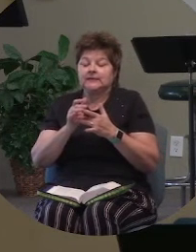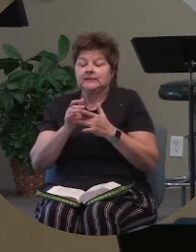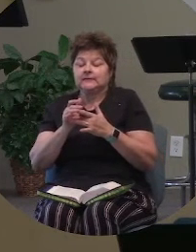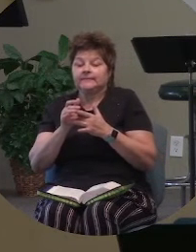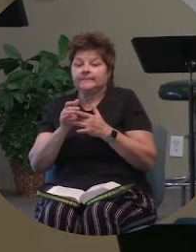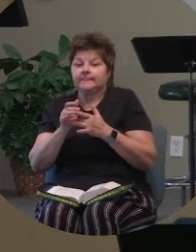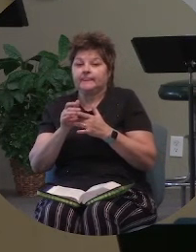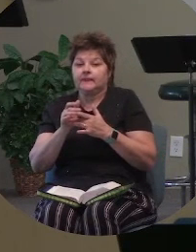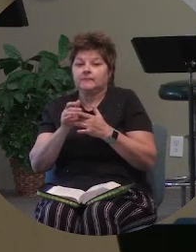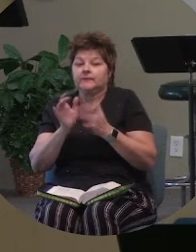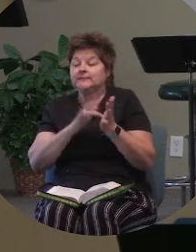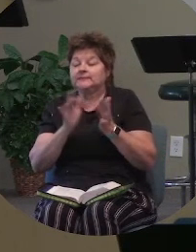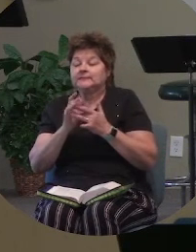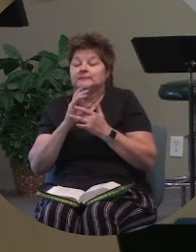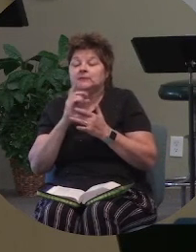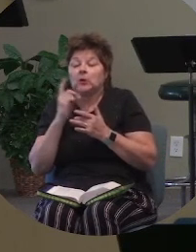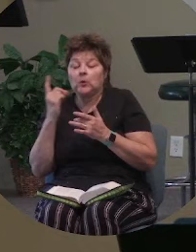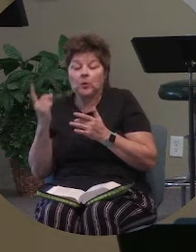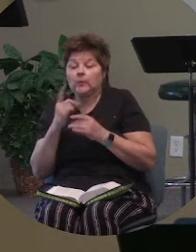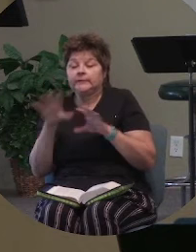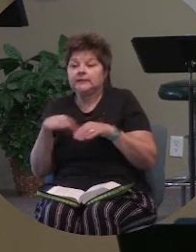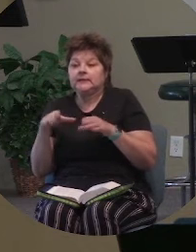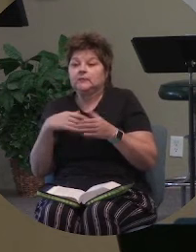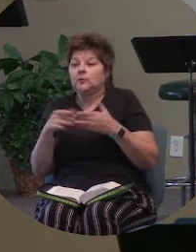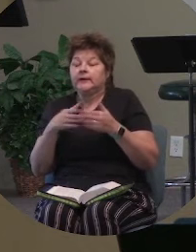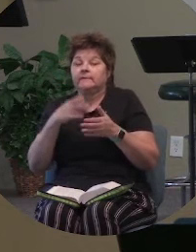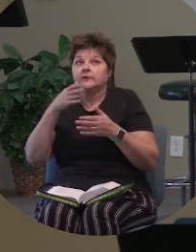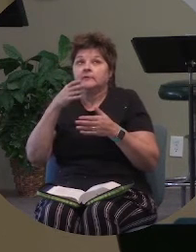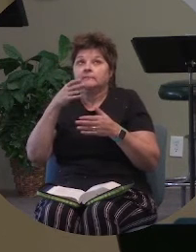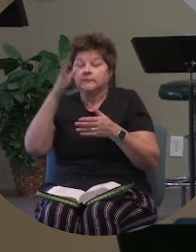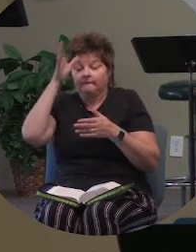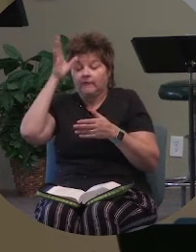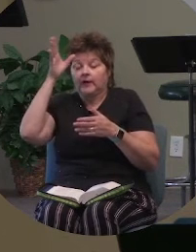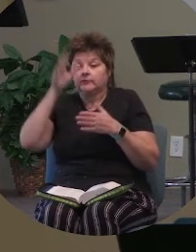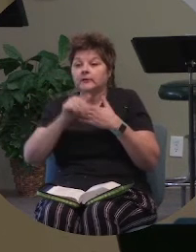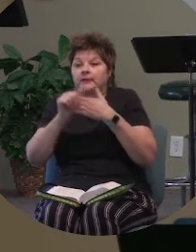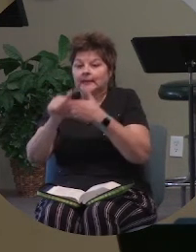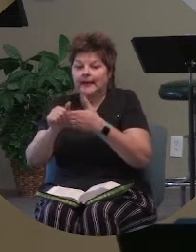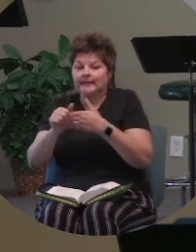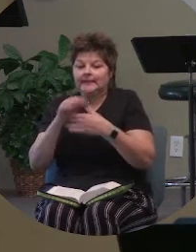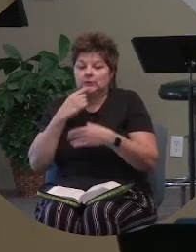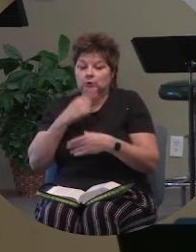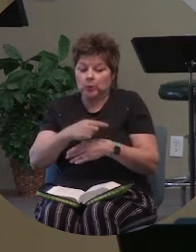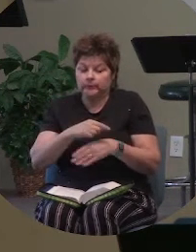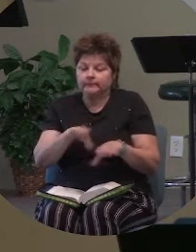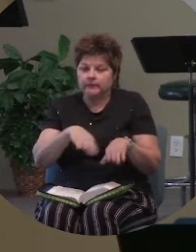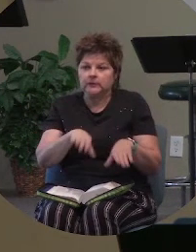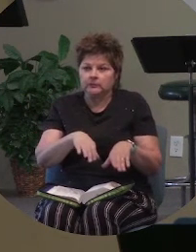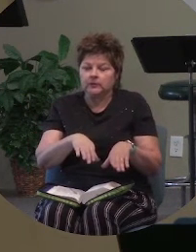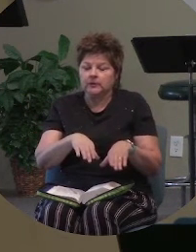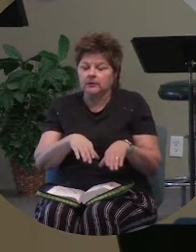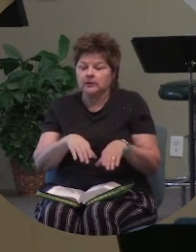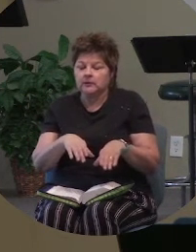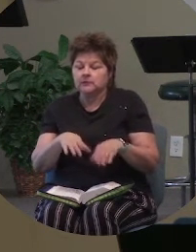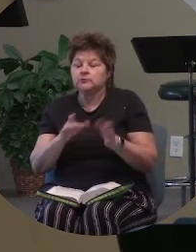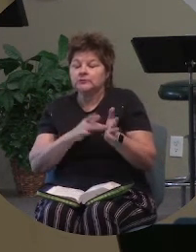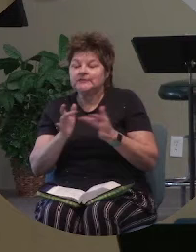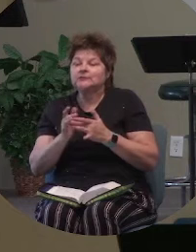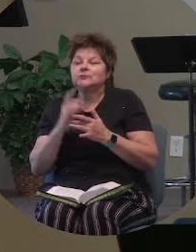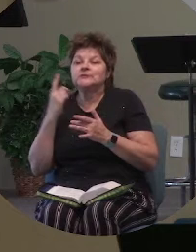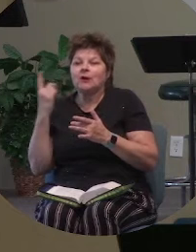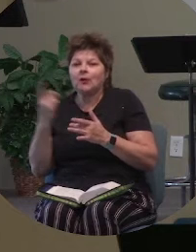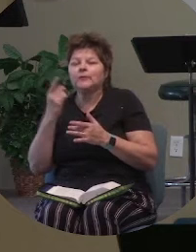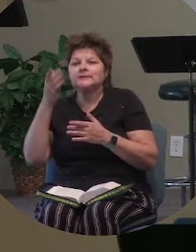says, what the Father led him and told him to do. So he was always God, but he